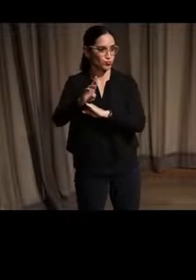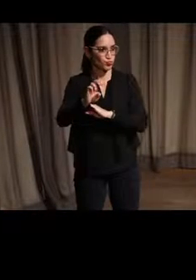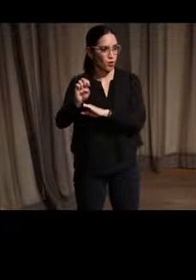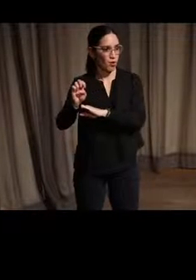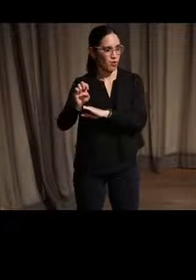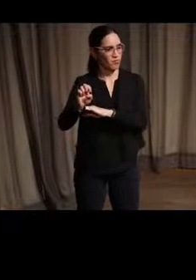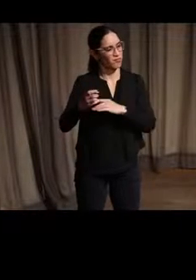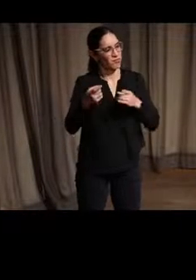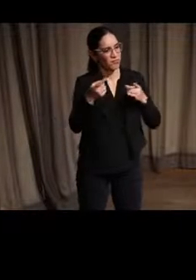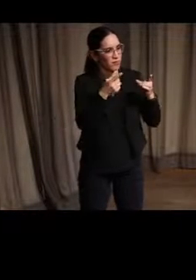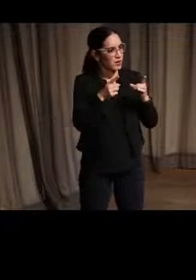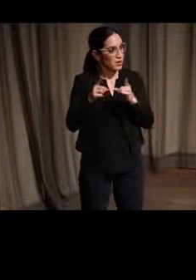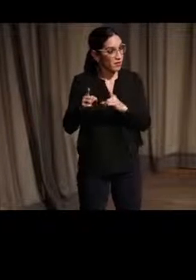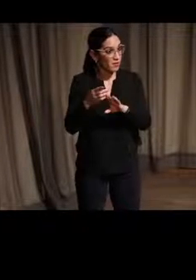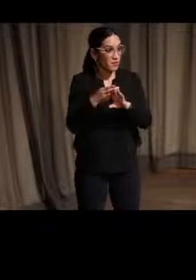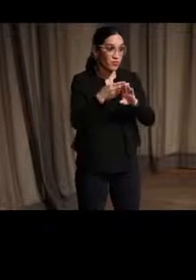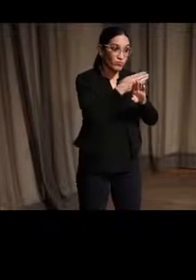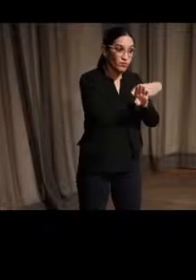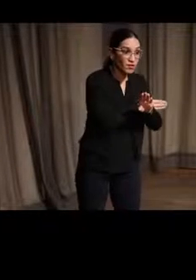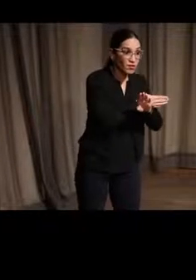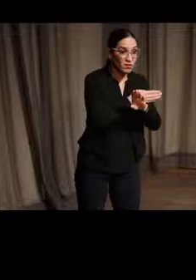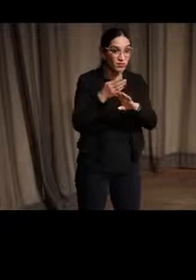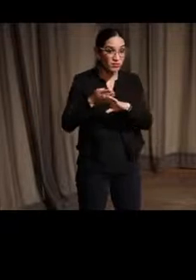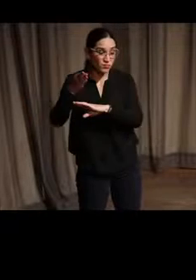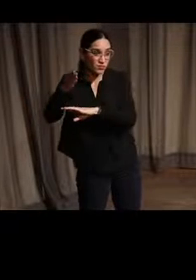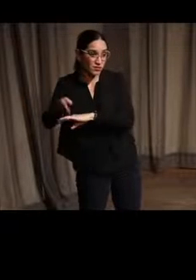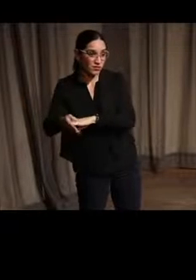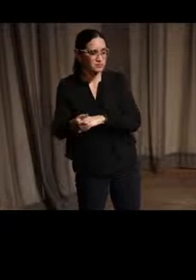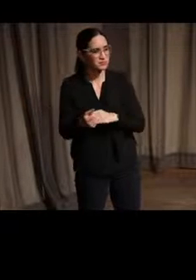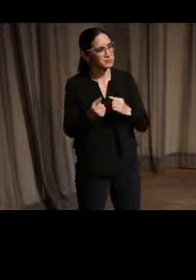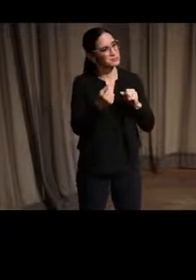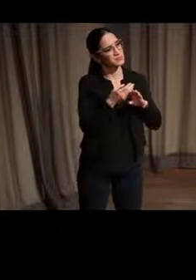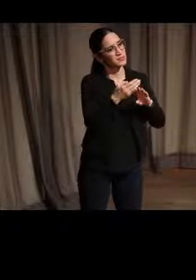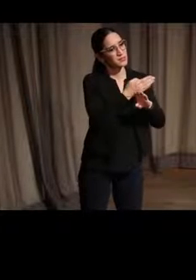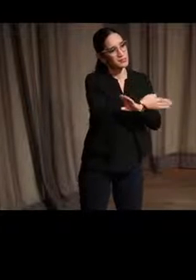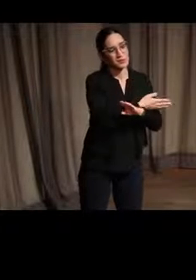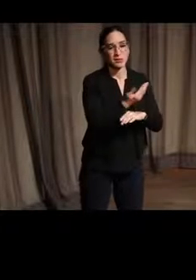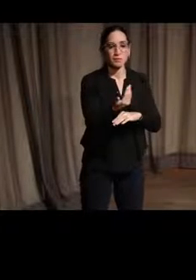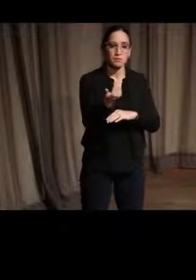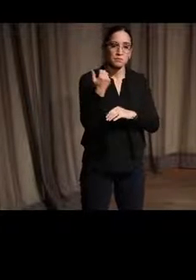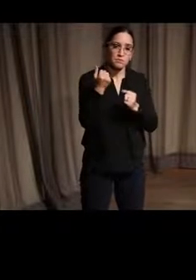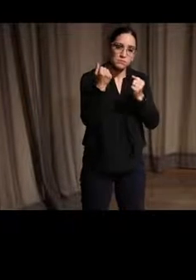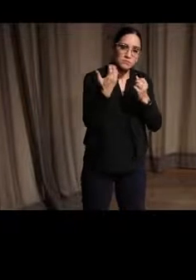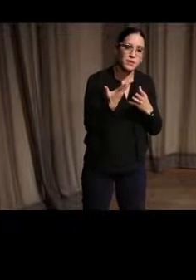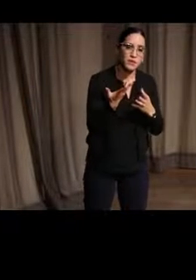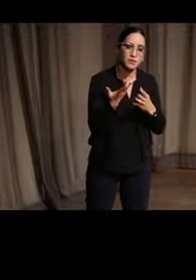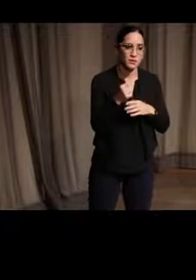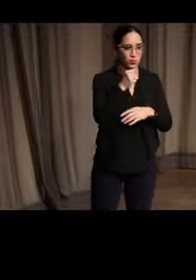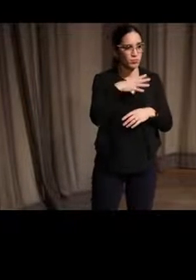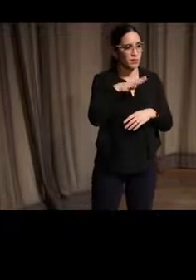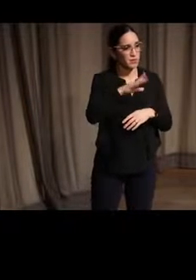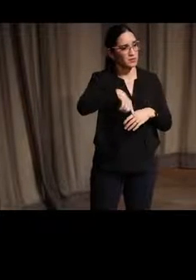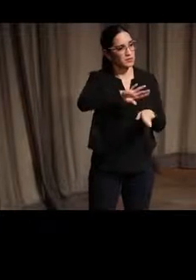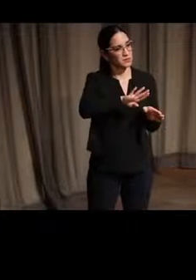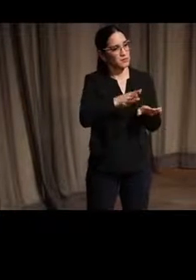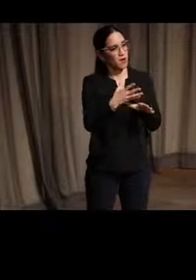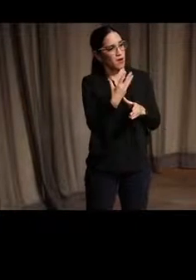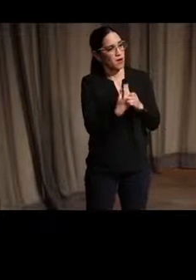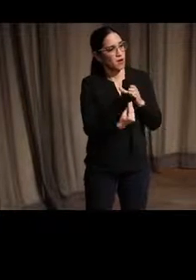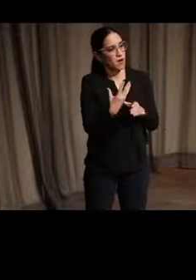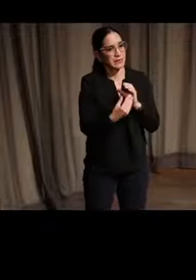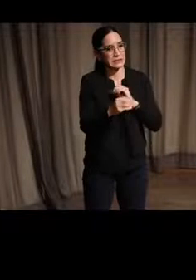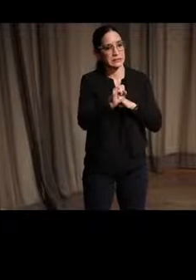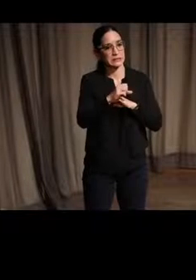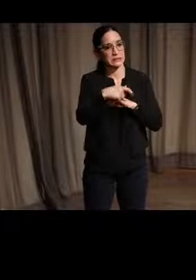are plenty of people who will remember pre-Roe, and we know that many, many women died of sepsis, internal injuries, all these other things. But for me, the